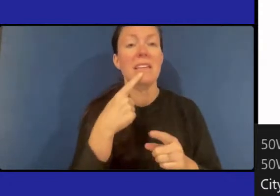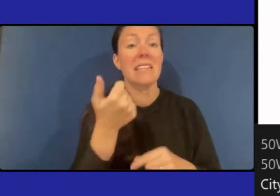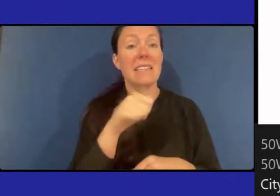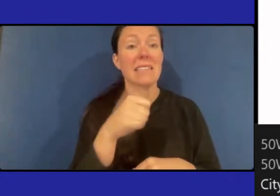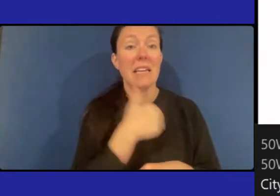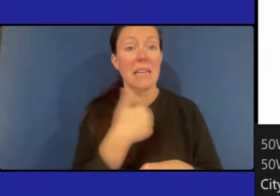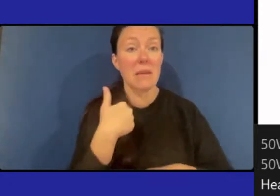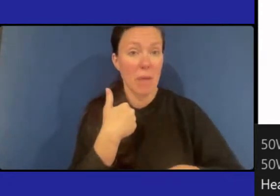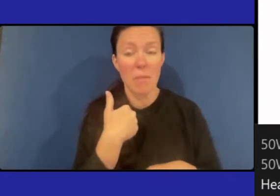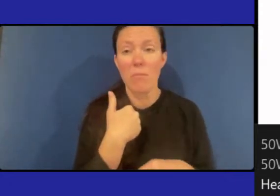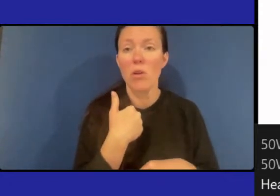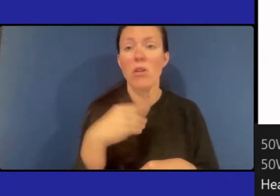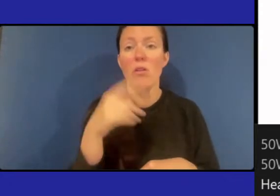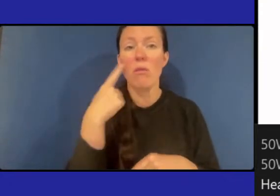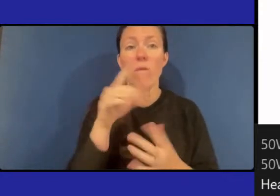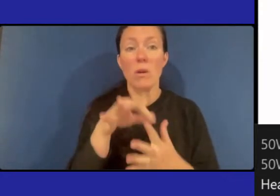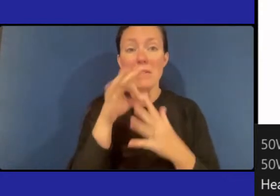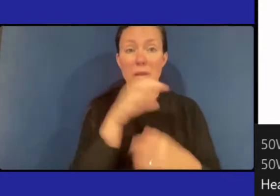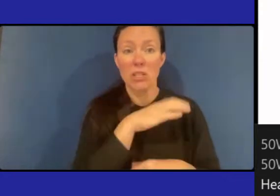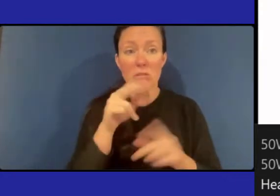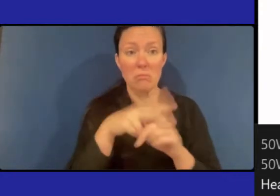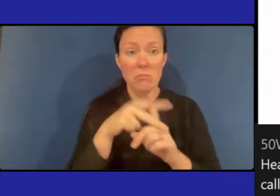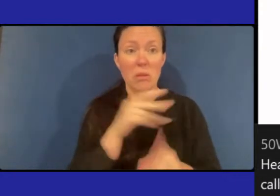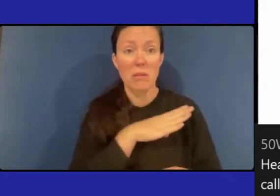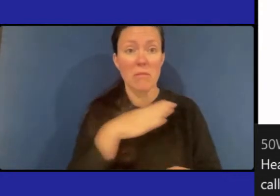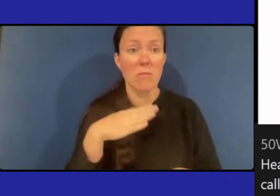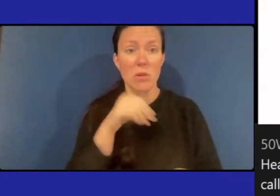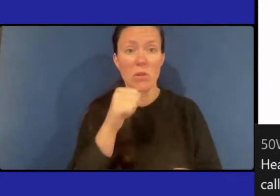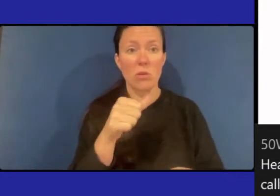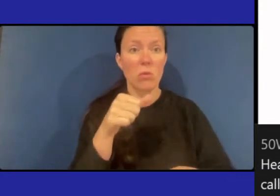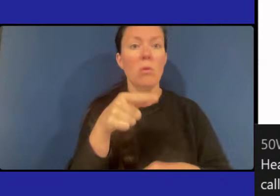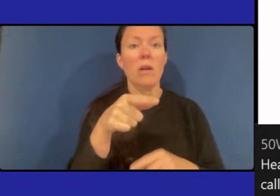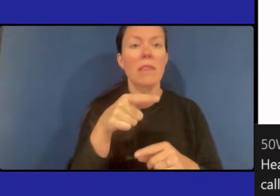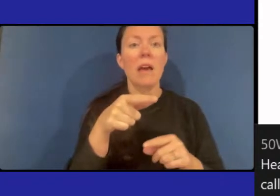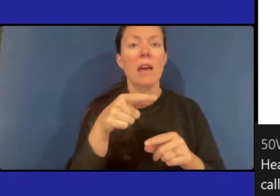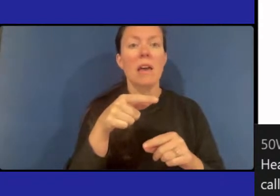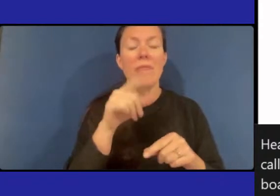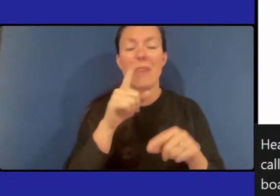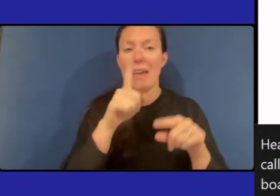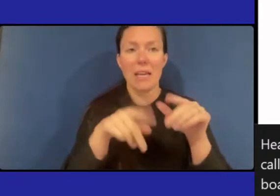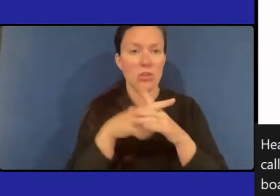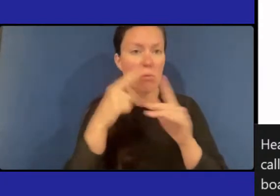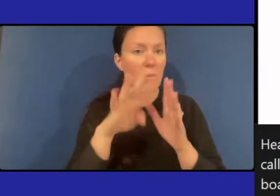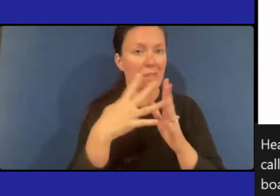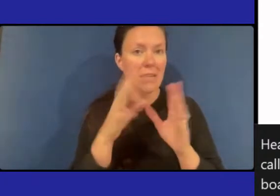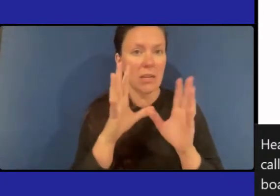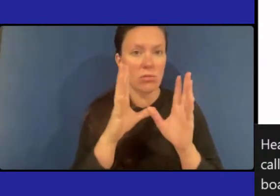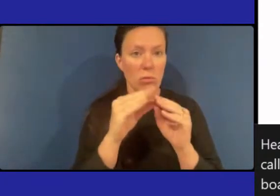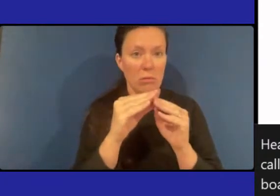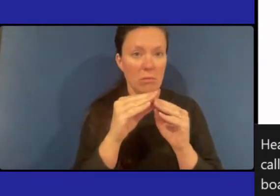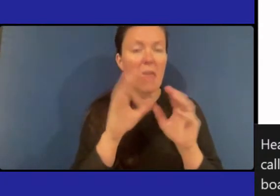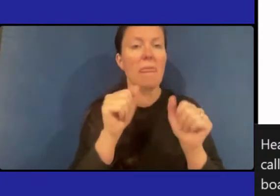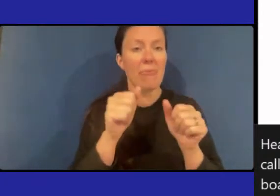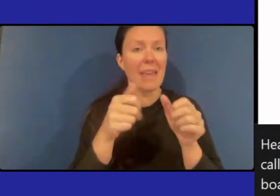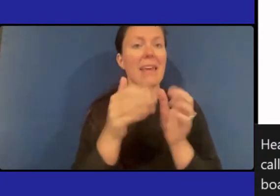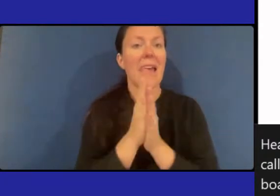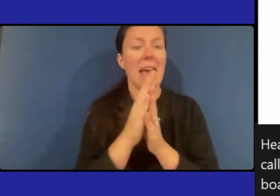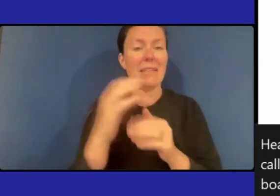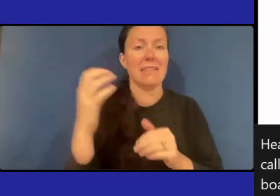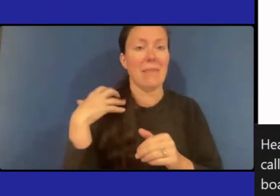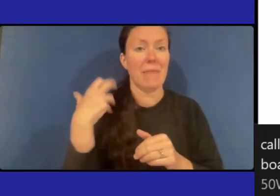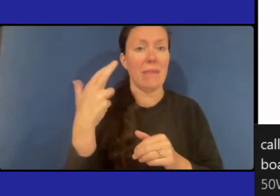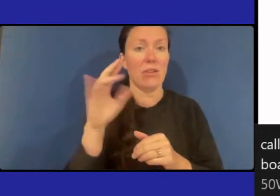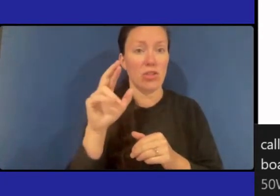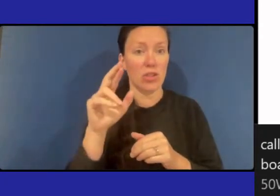a standing or special committee of the board will not be present at a scheduled committee meeting, the member may ask the chair of the board to request that another board